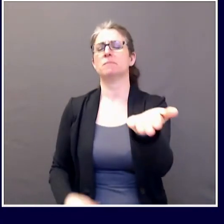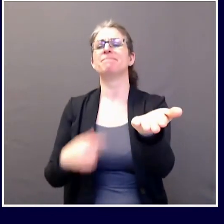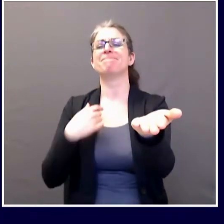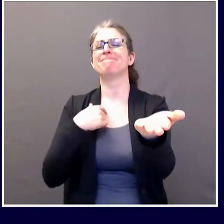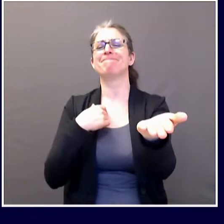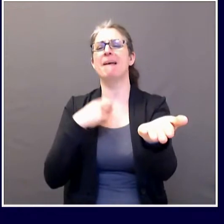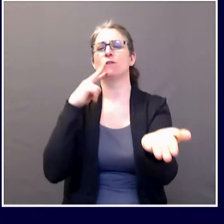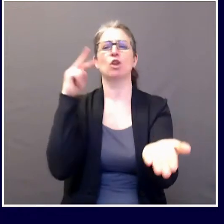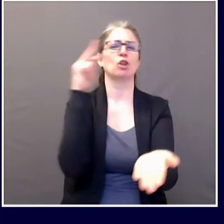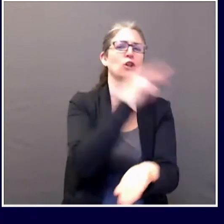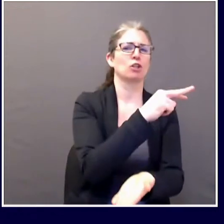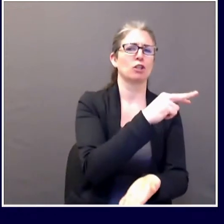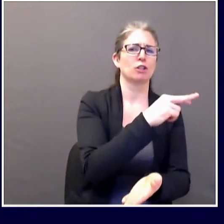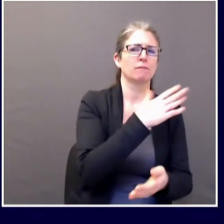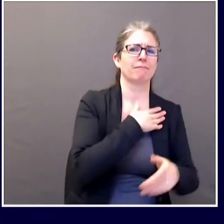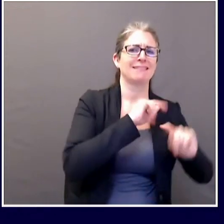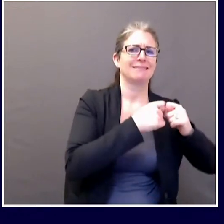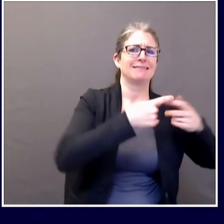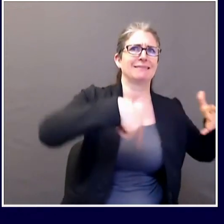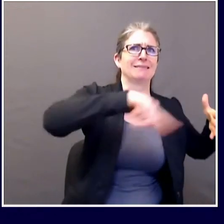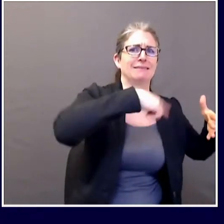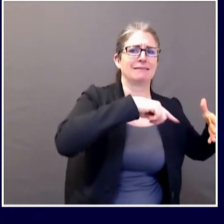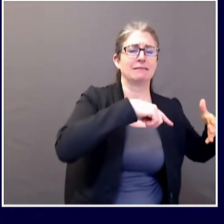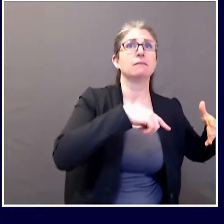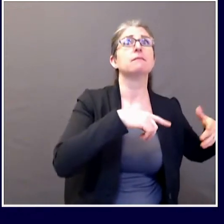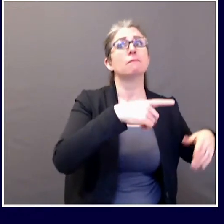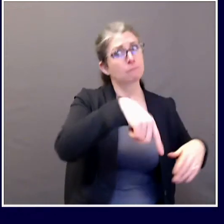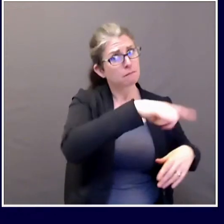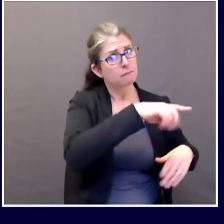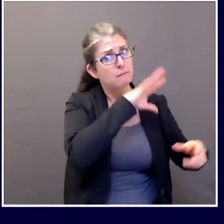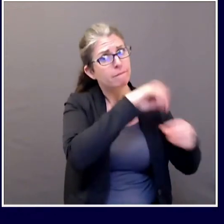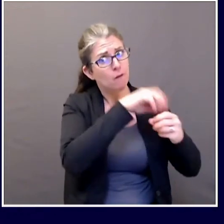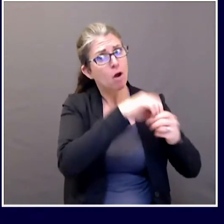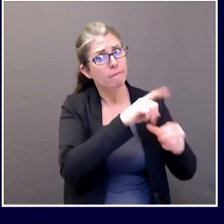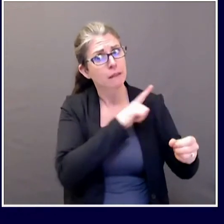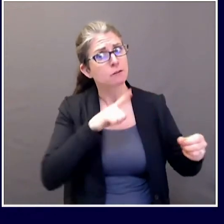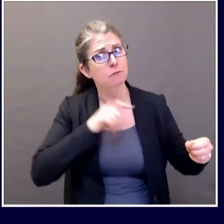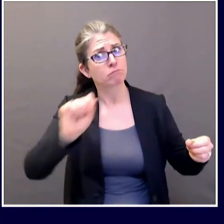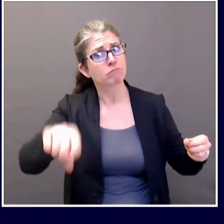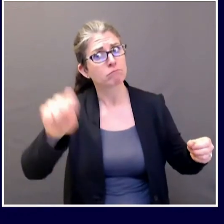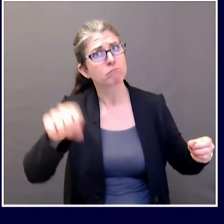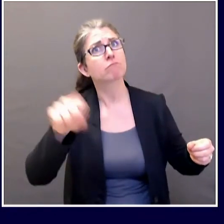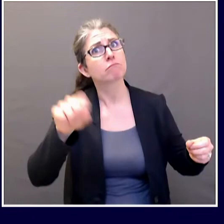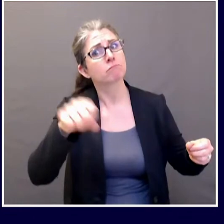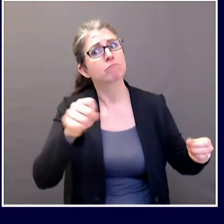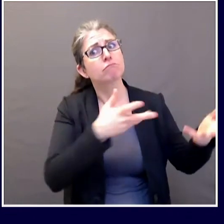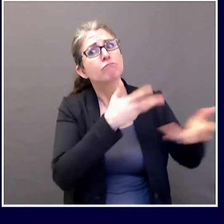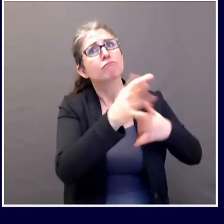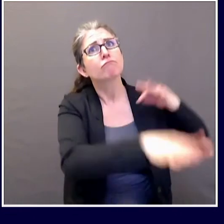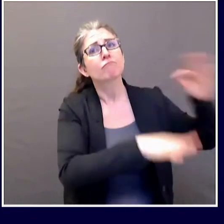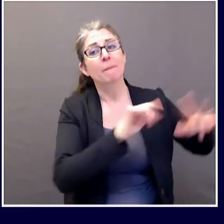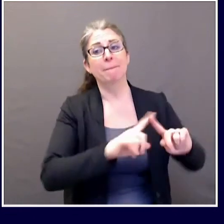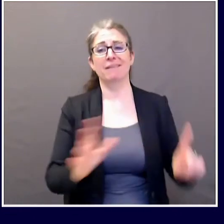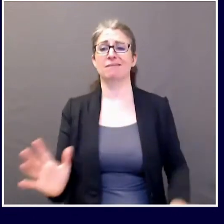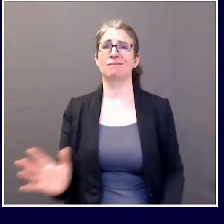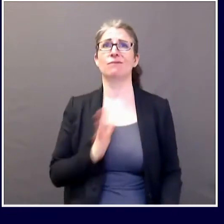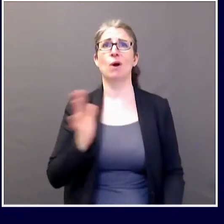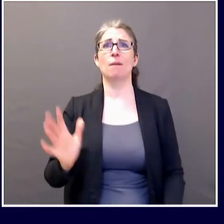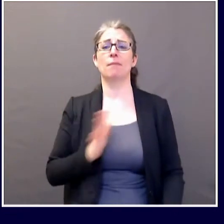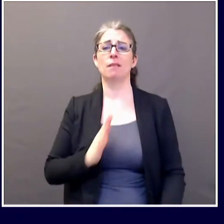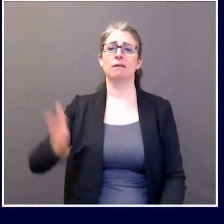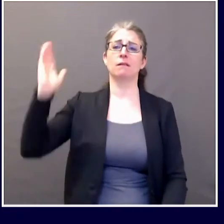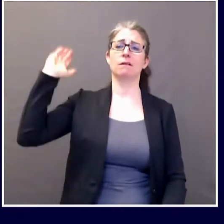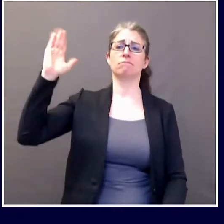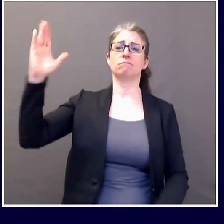to include concerns that we see. But whether we are submitting formal written comments, again, I'll check on that for you and we'll get back